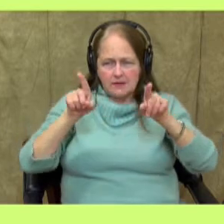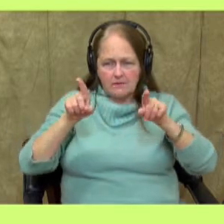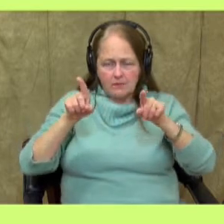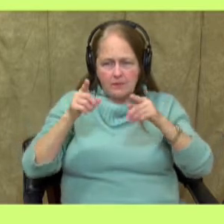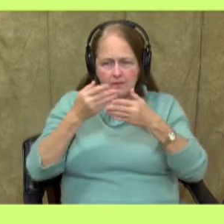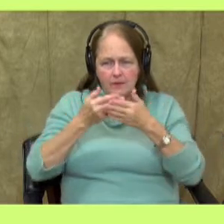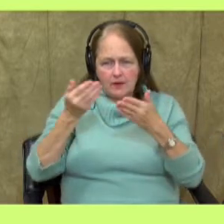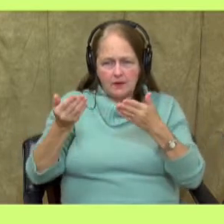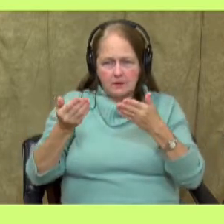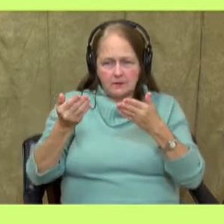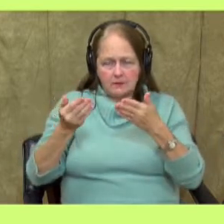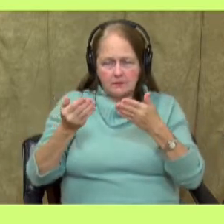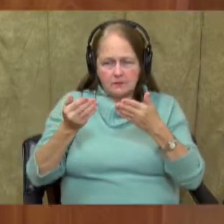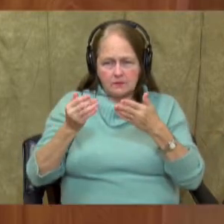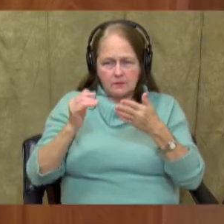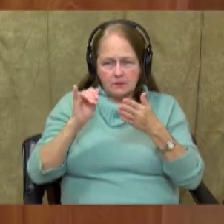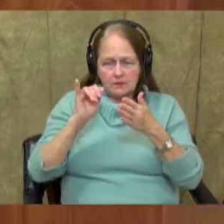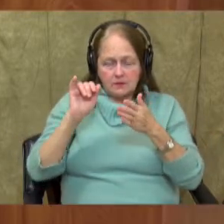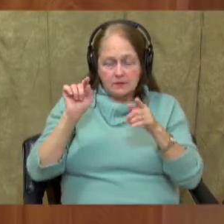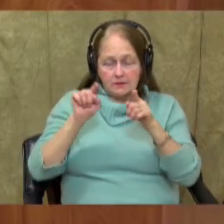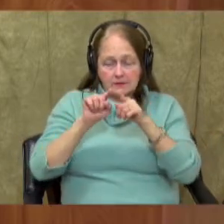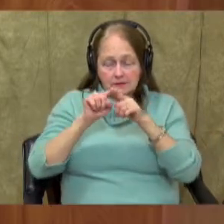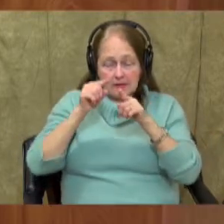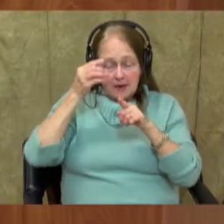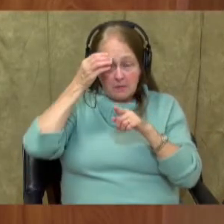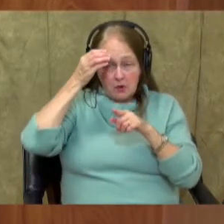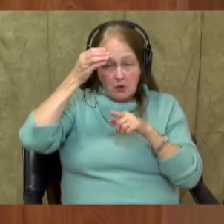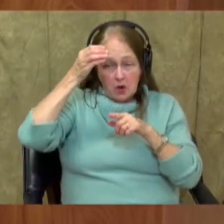things. It's the same concept.